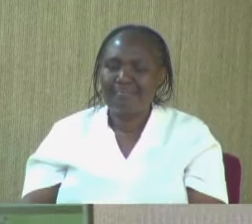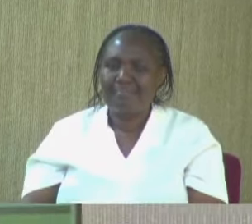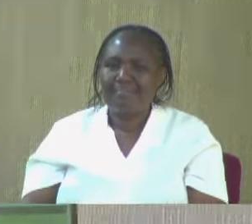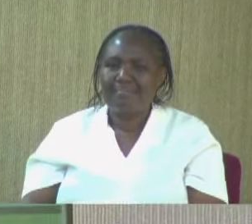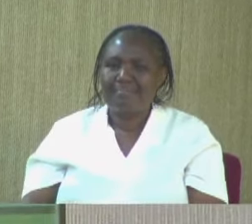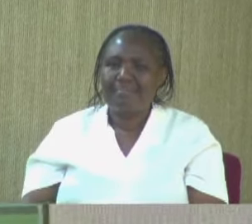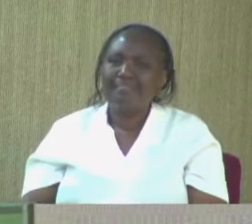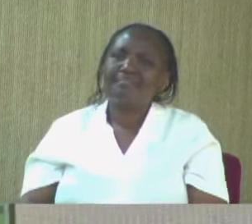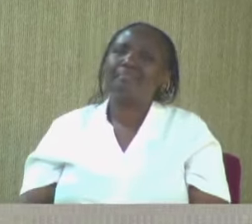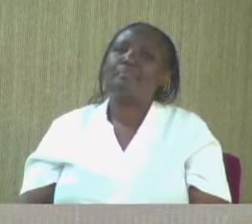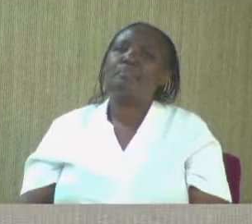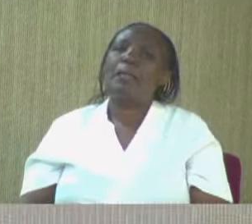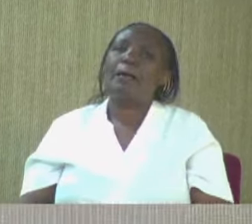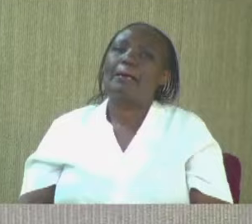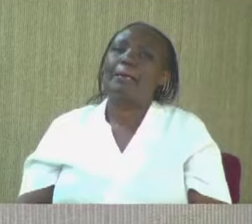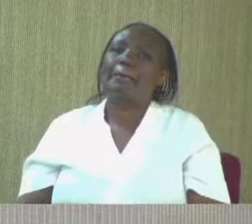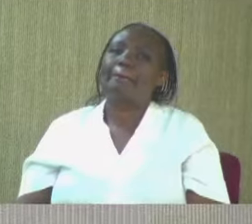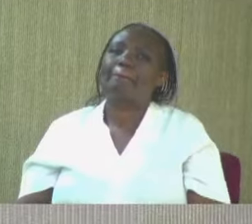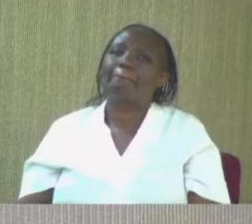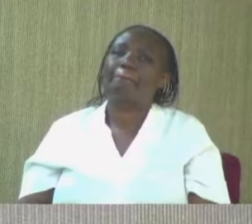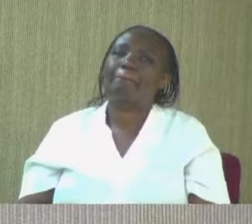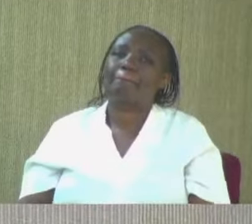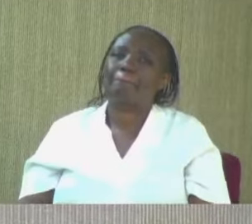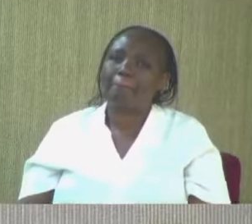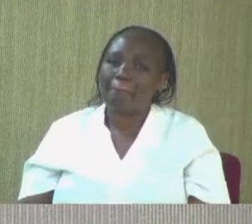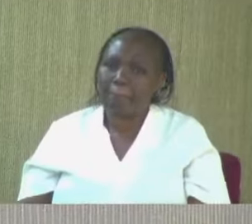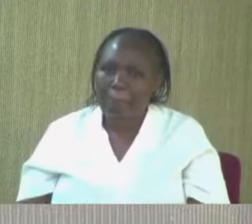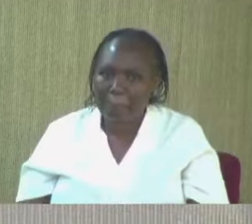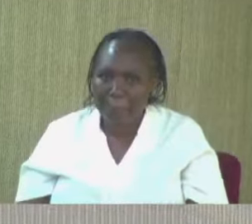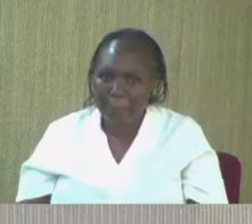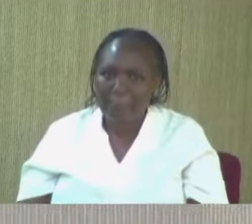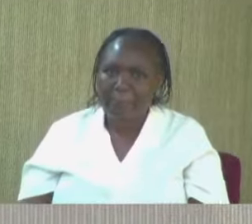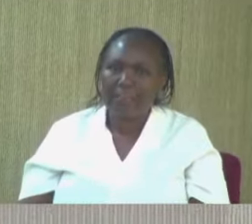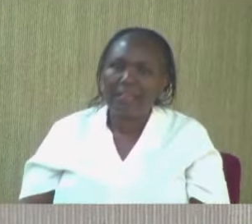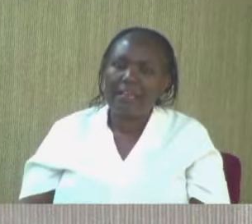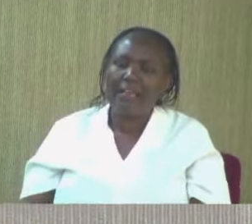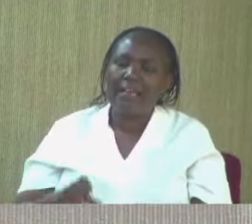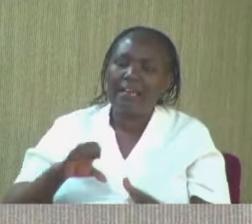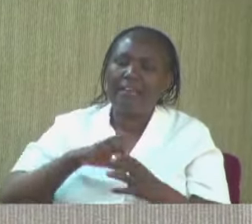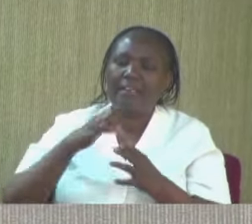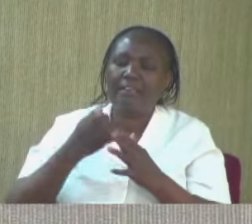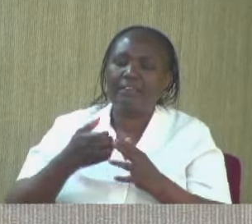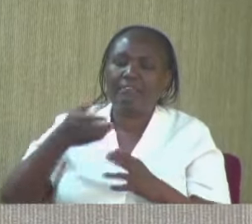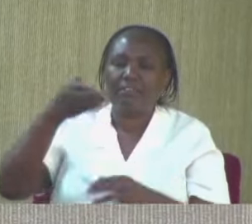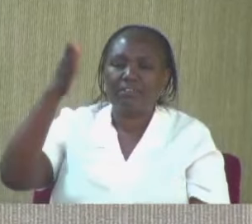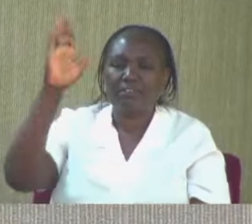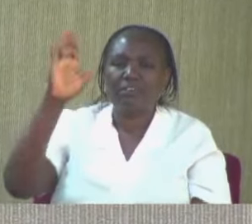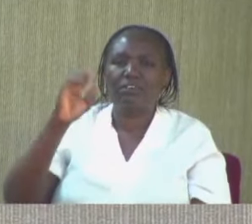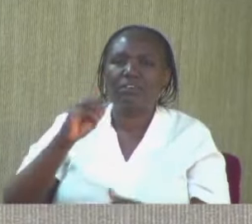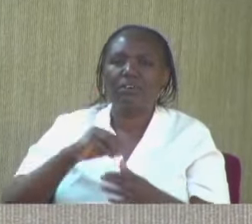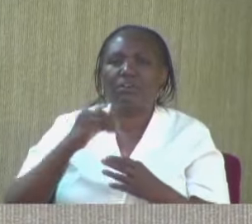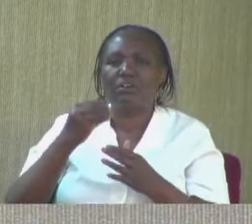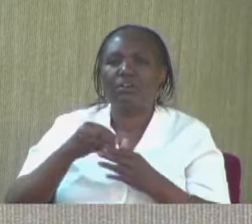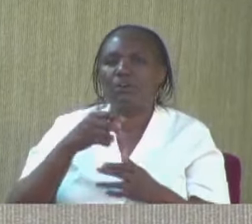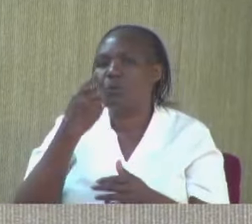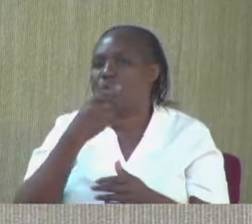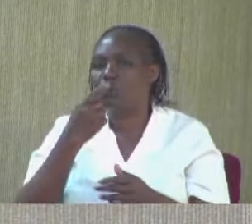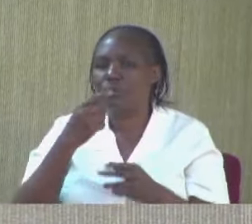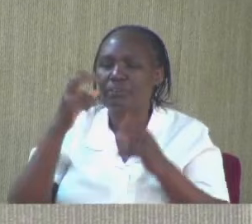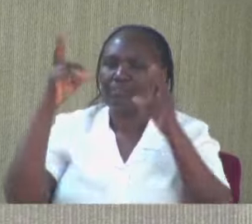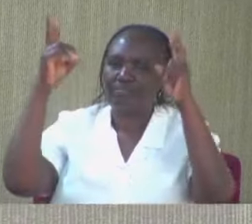Are you with me? It is, have to make up your mind, they are either of God or of who? The